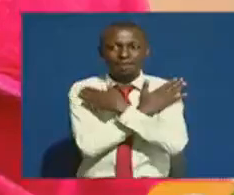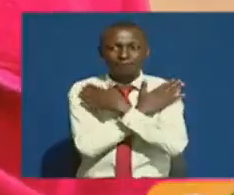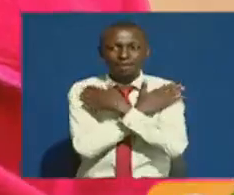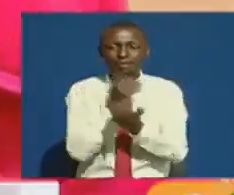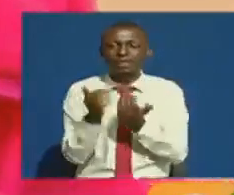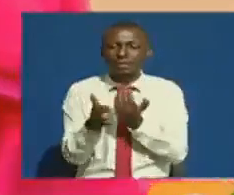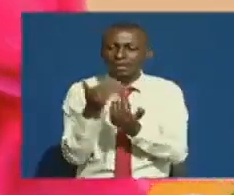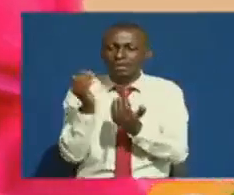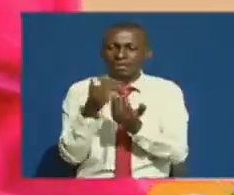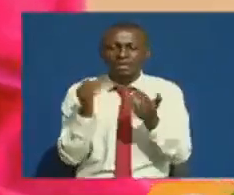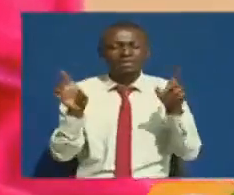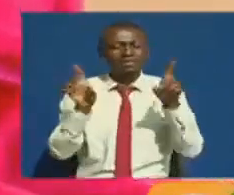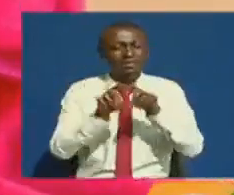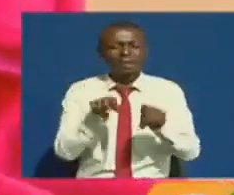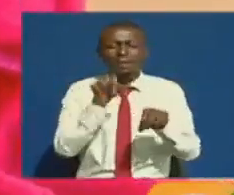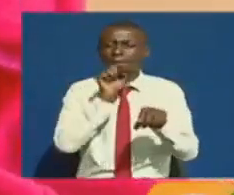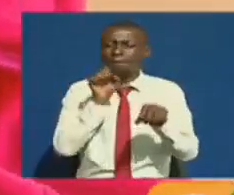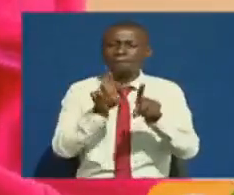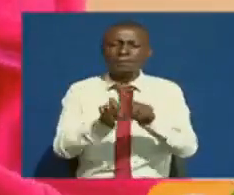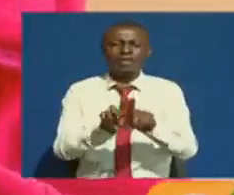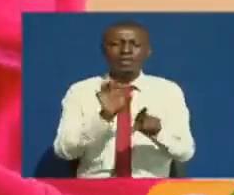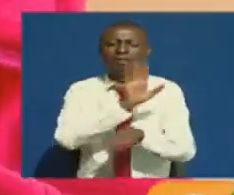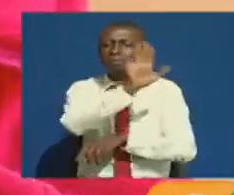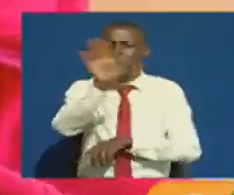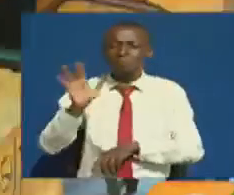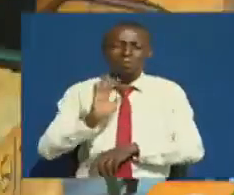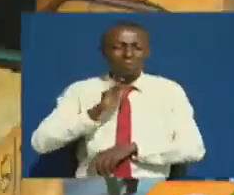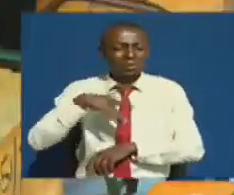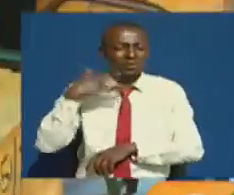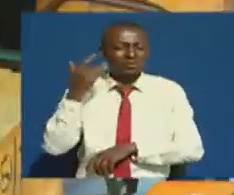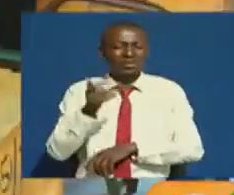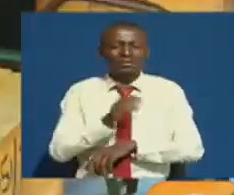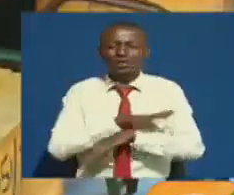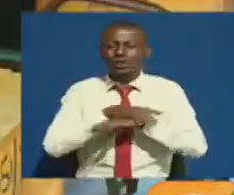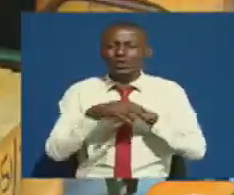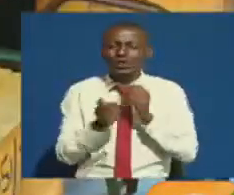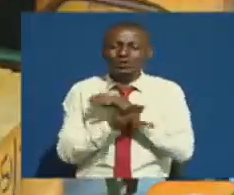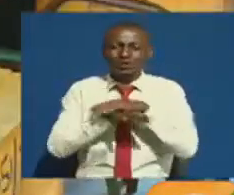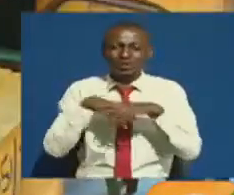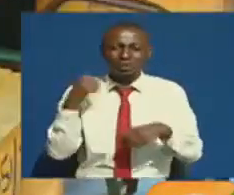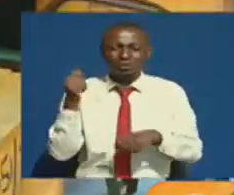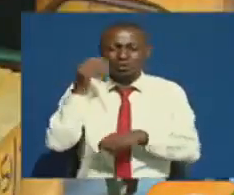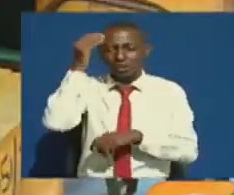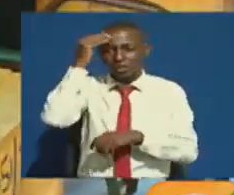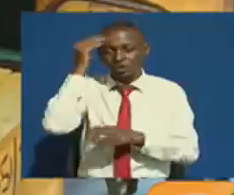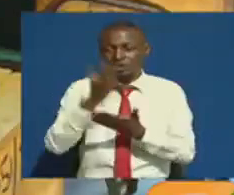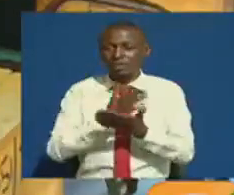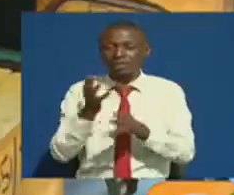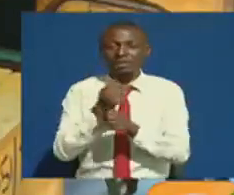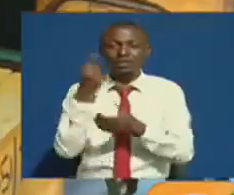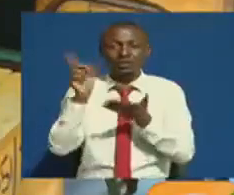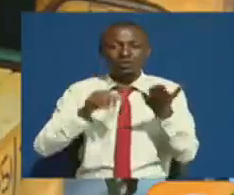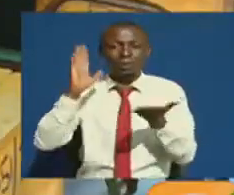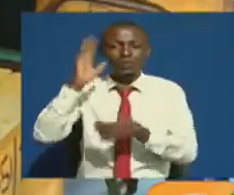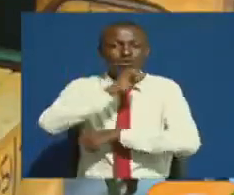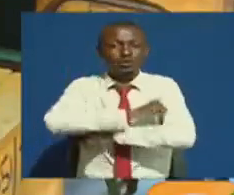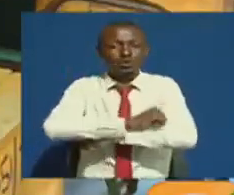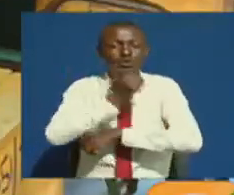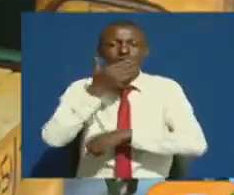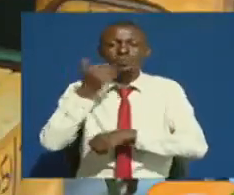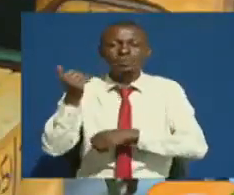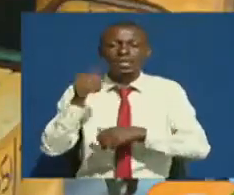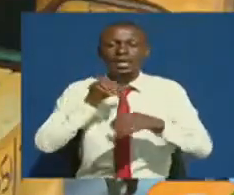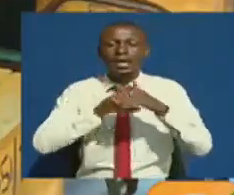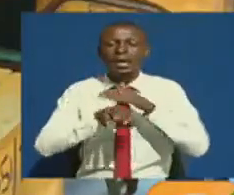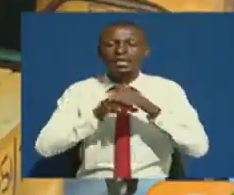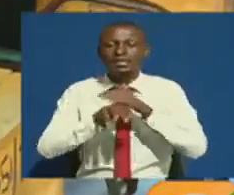kama mimi ni brother yao. Kwa hivyo niko nasikia niko sawa. Stakeholders in the education sector now want more schools to be more approachable and